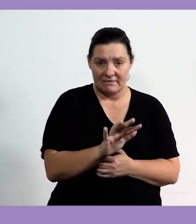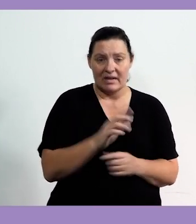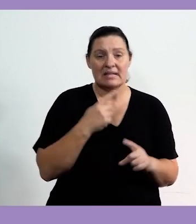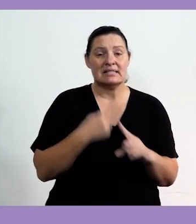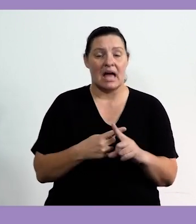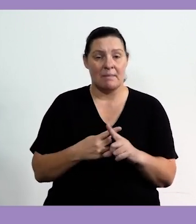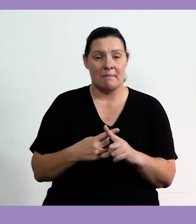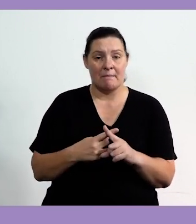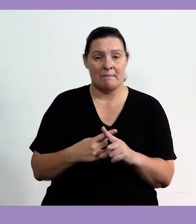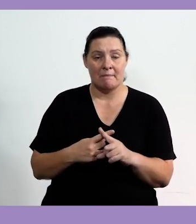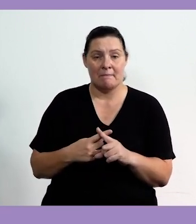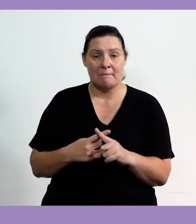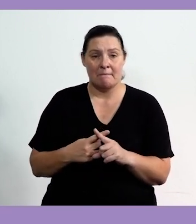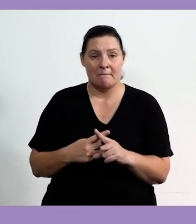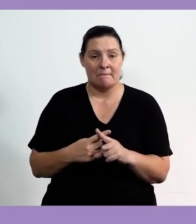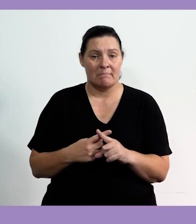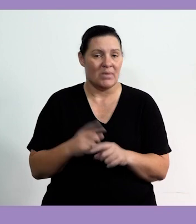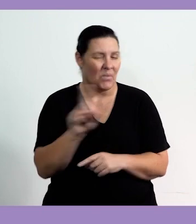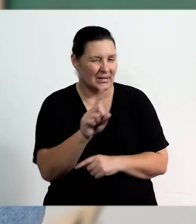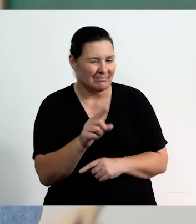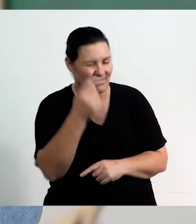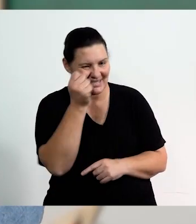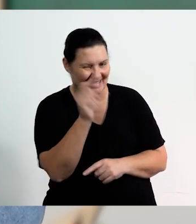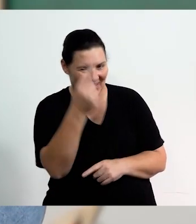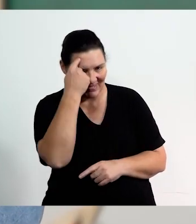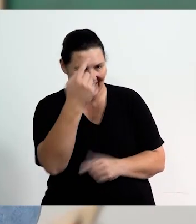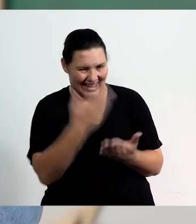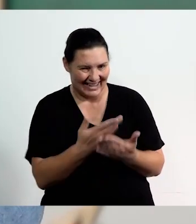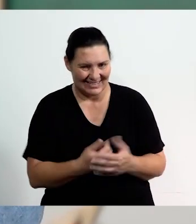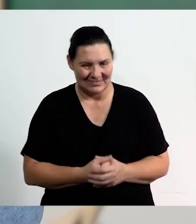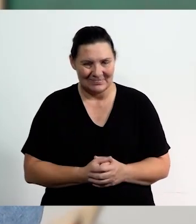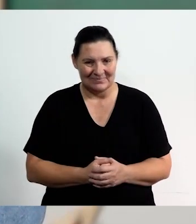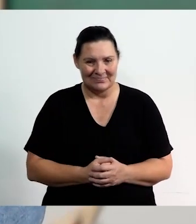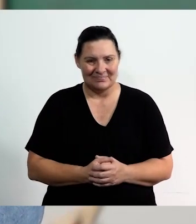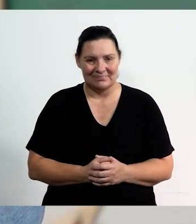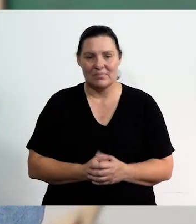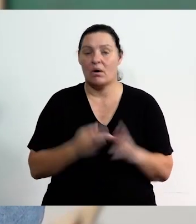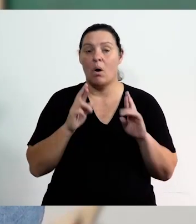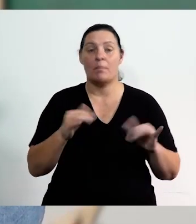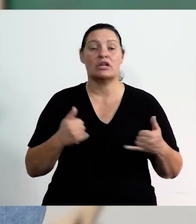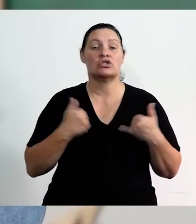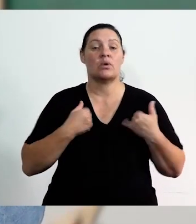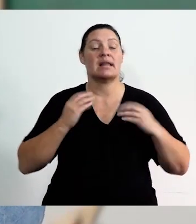be 5 multiplied by, I think you can figure that out on your own.